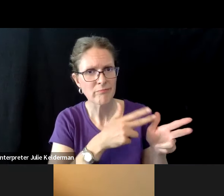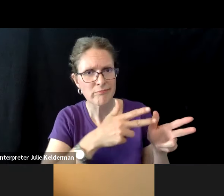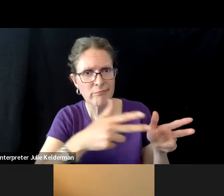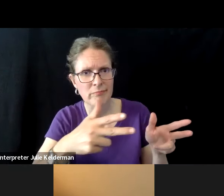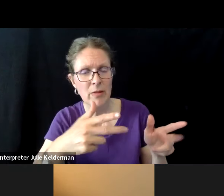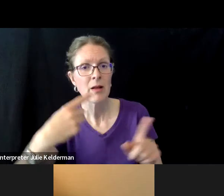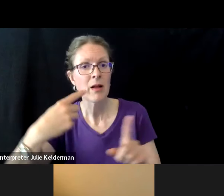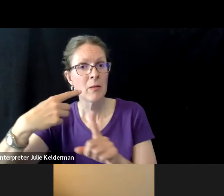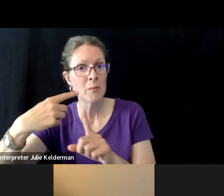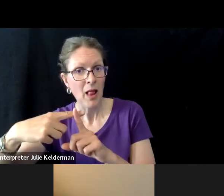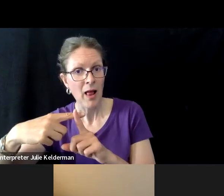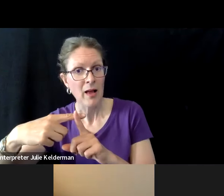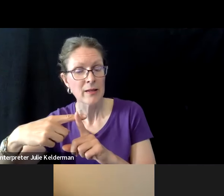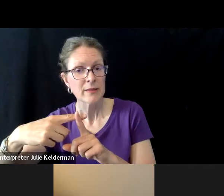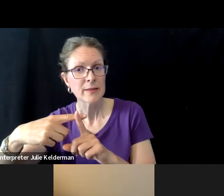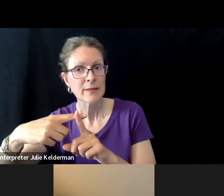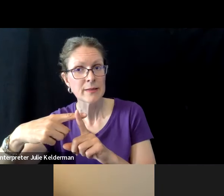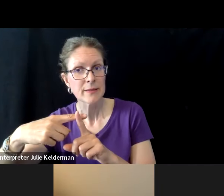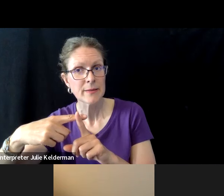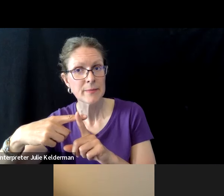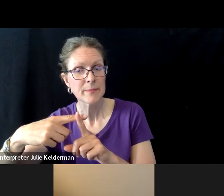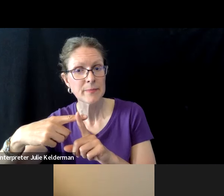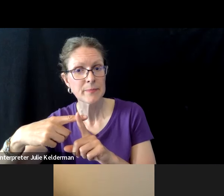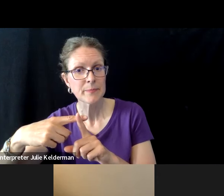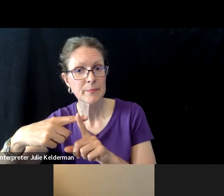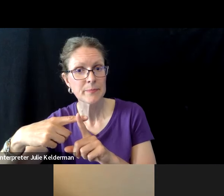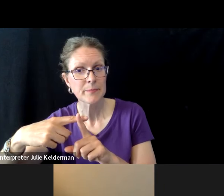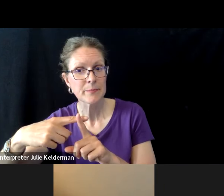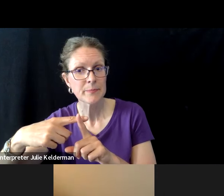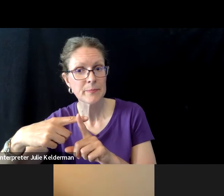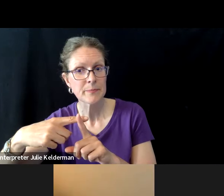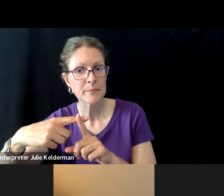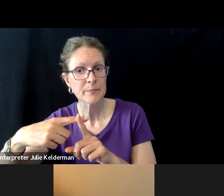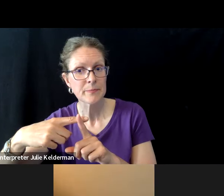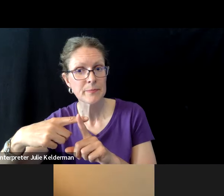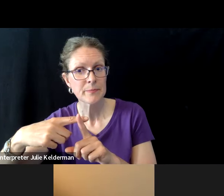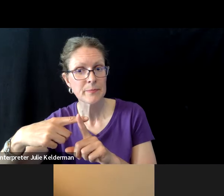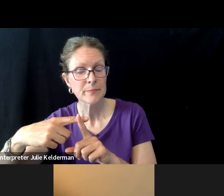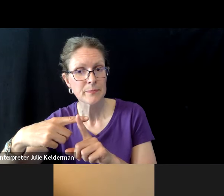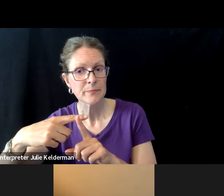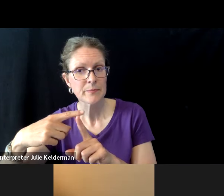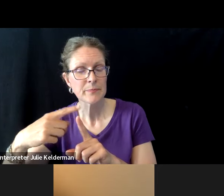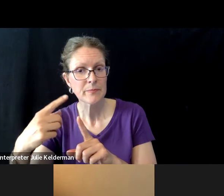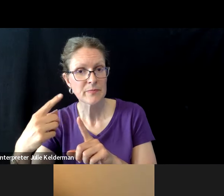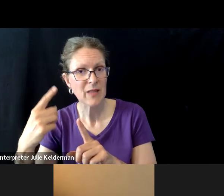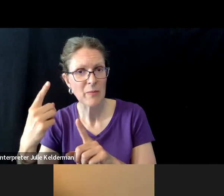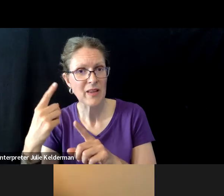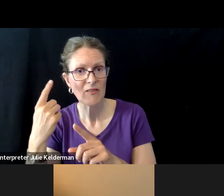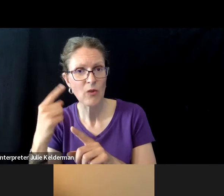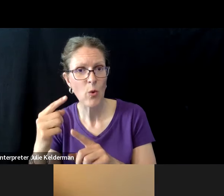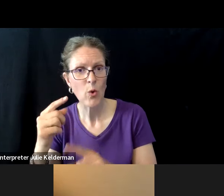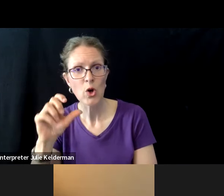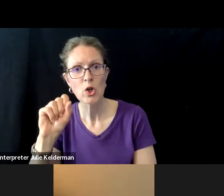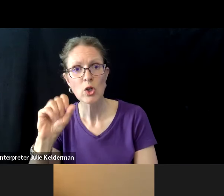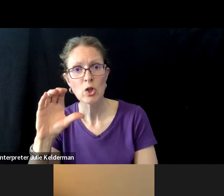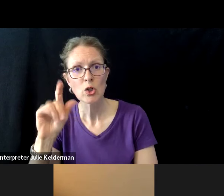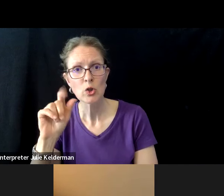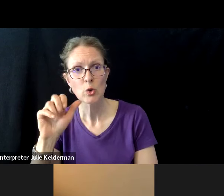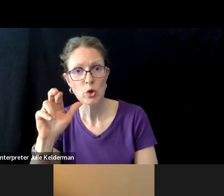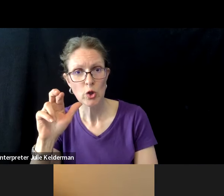well as sort of a thing for some of the scooters